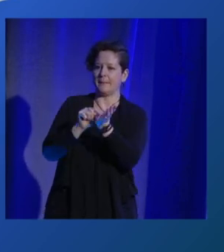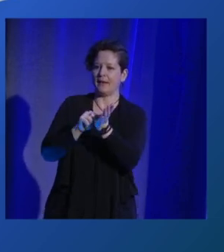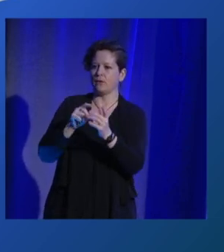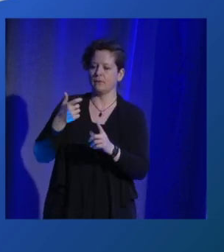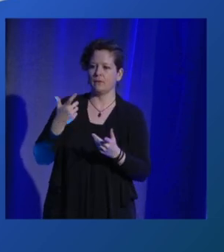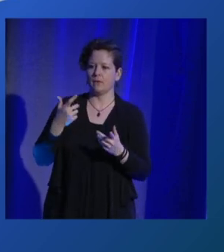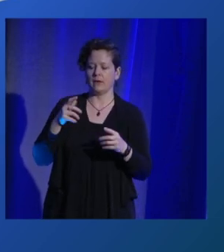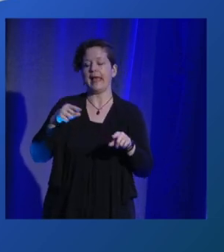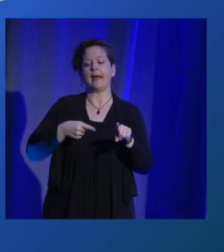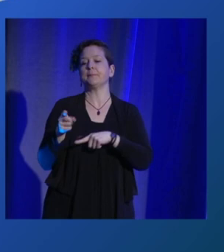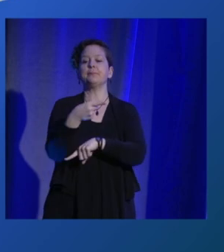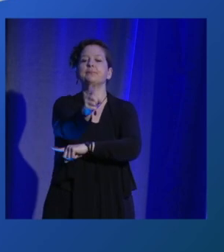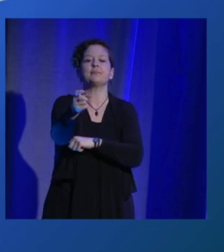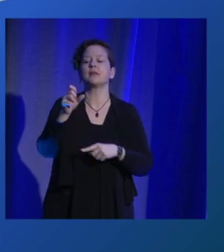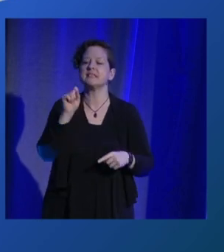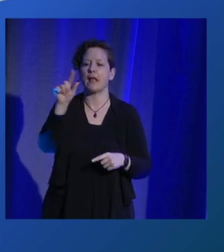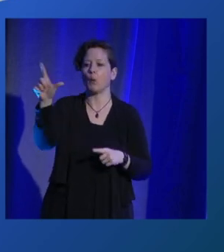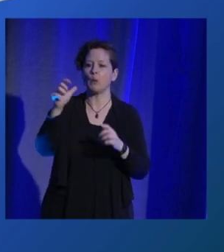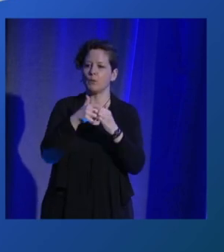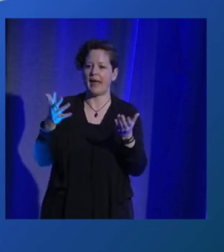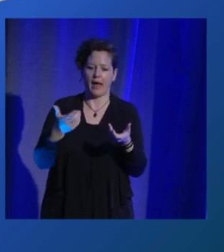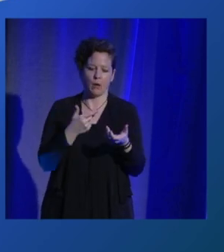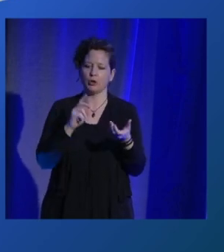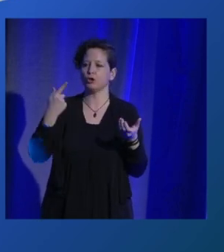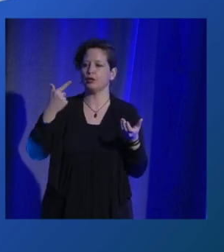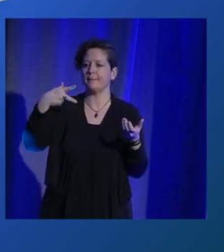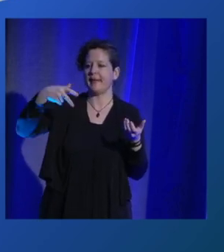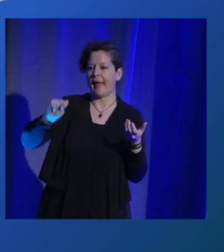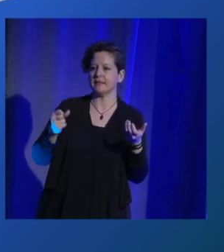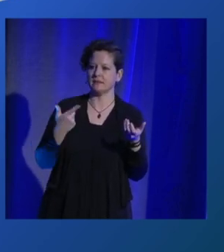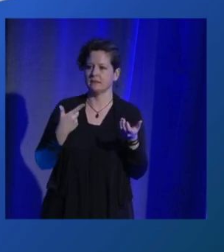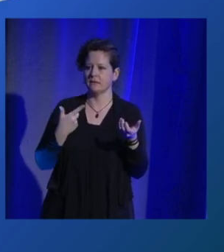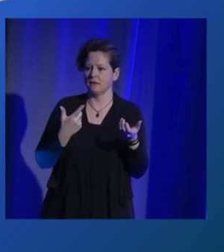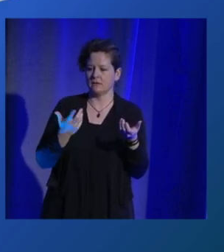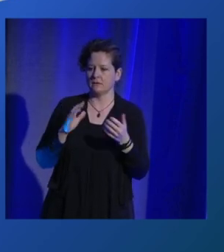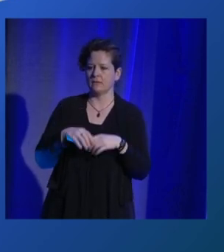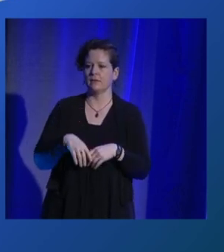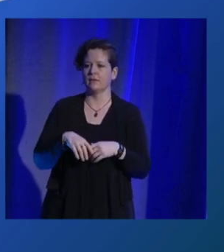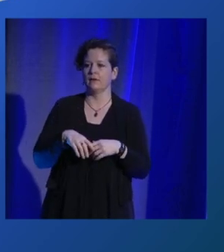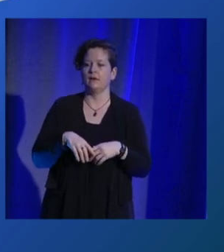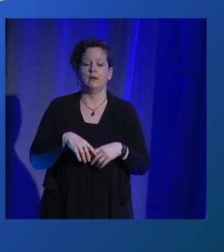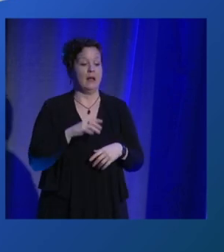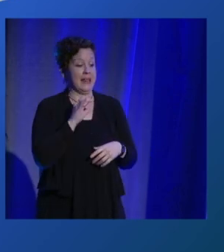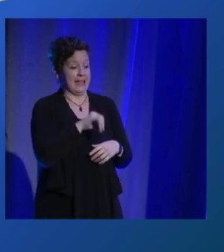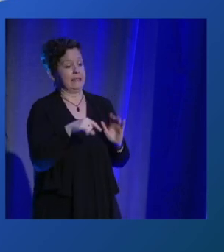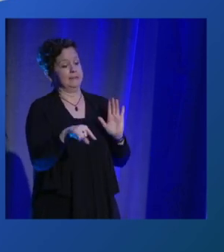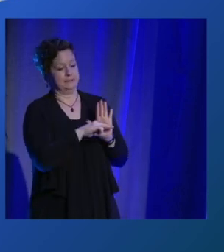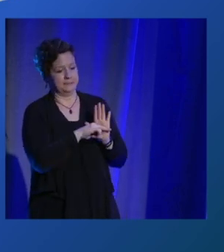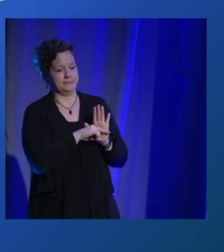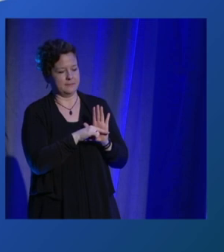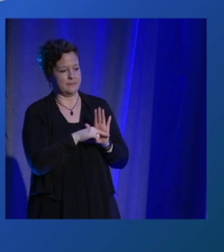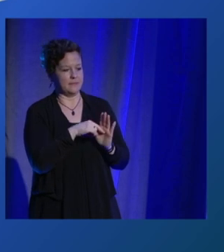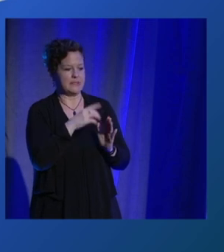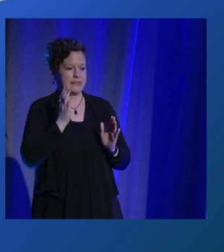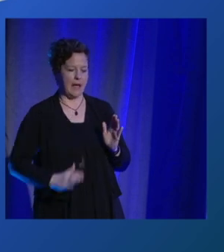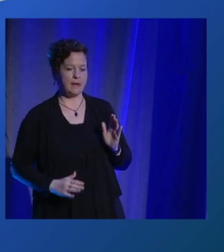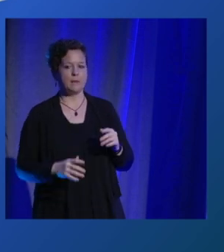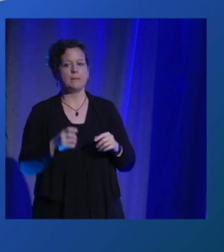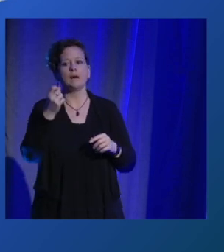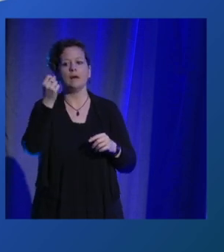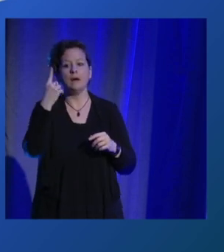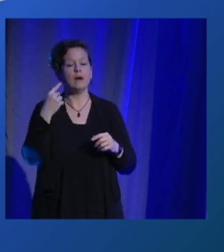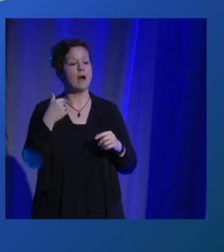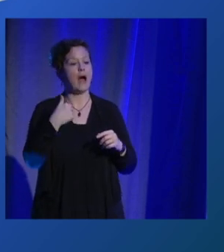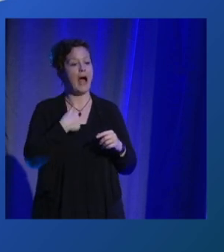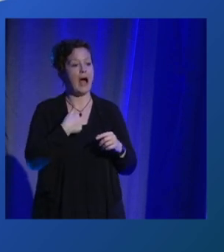line okay that's the downside but here's the upside the upside is I don't need to be an expert to do things